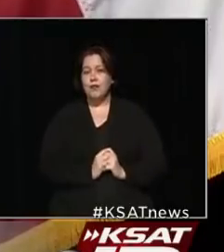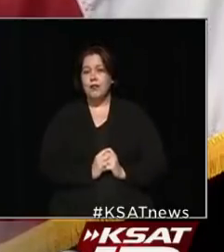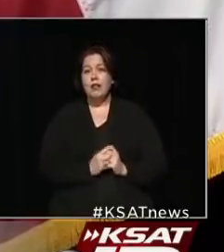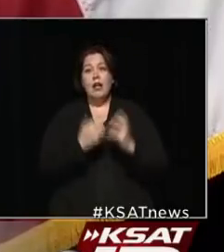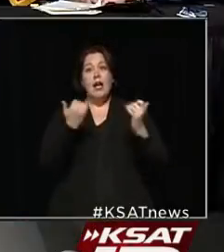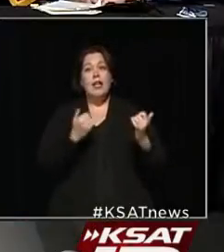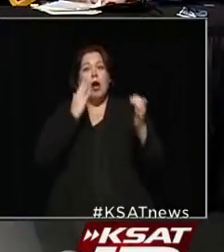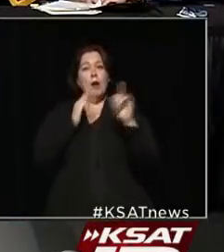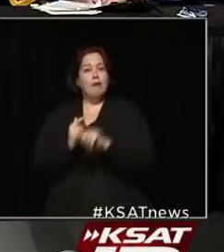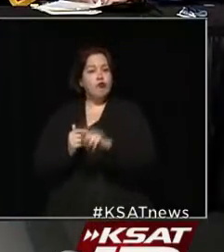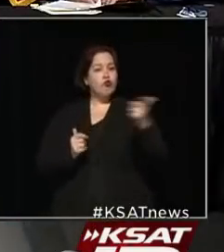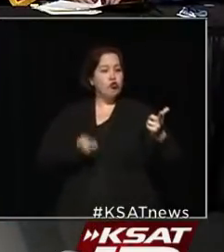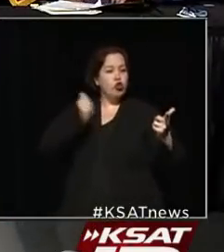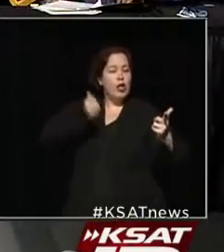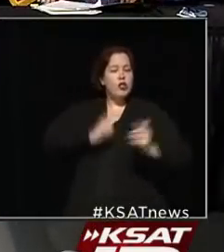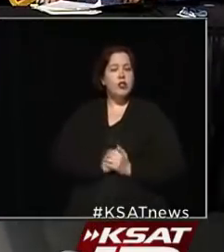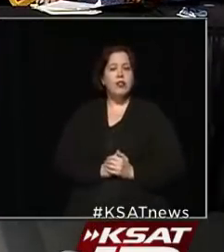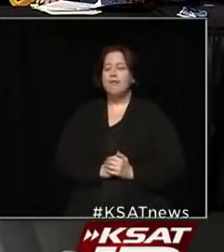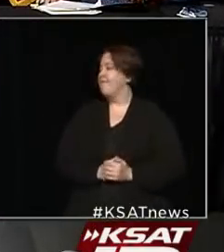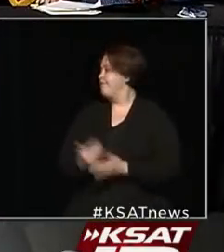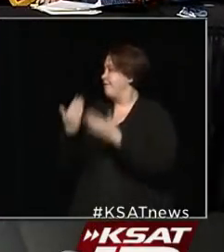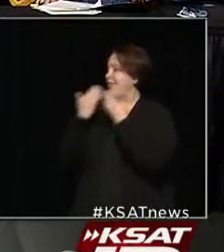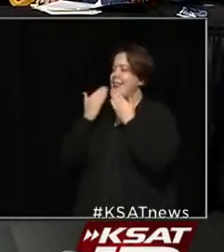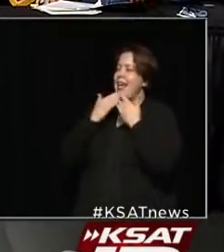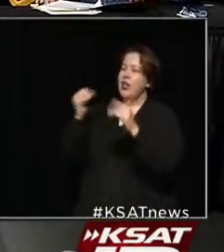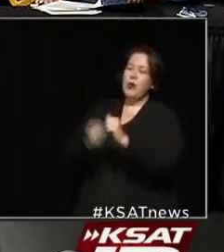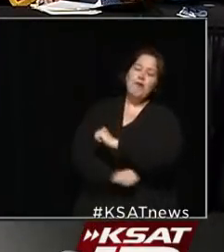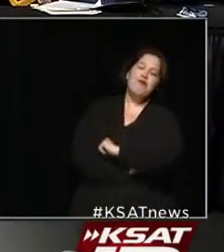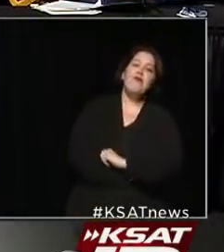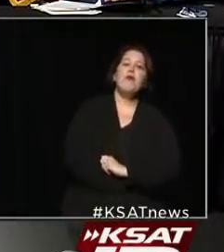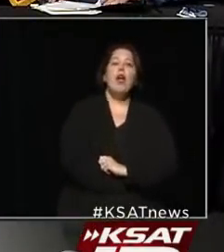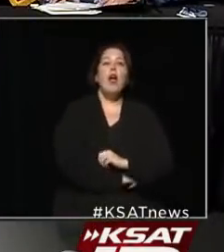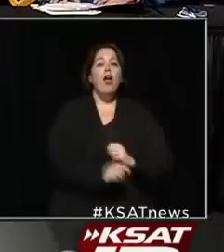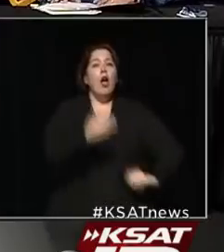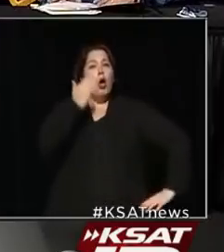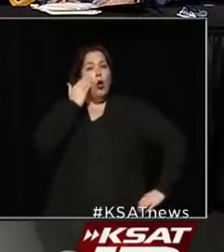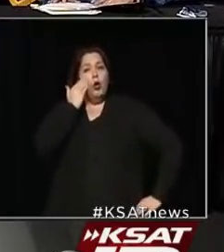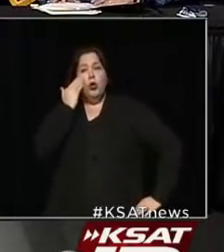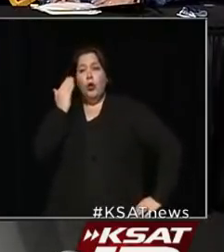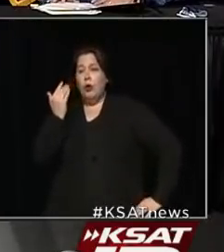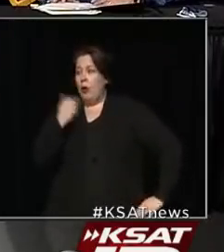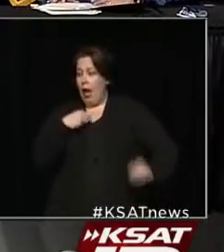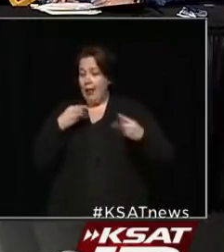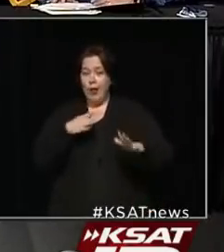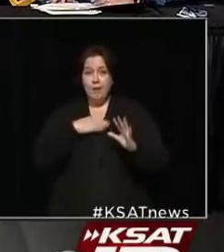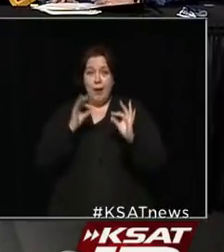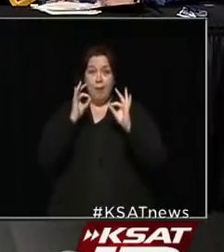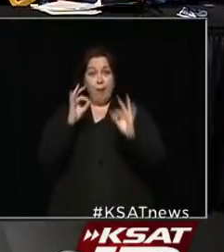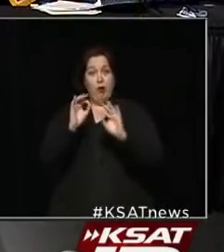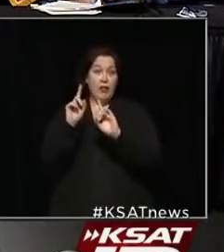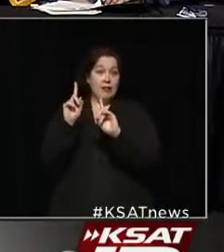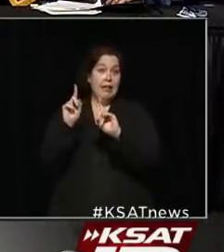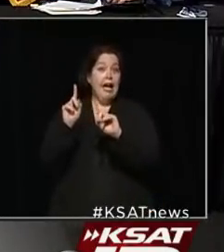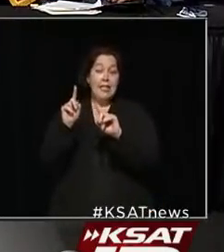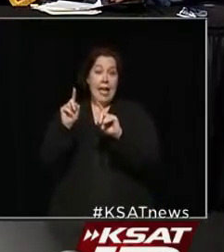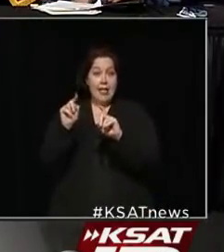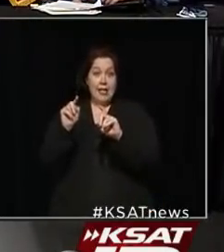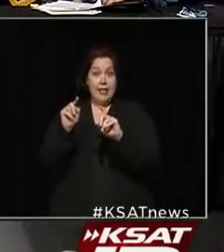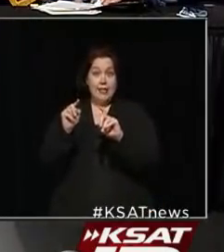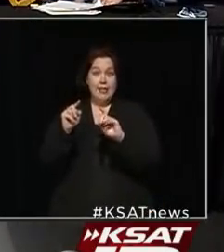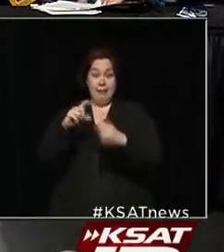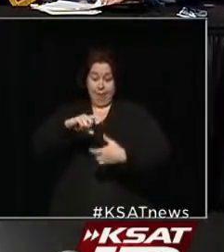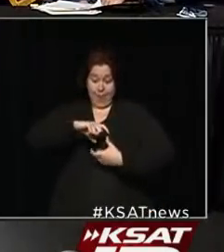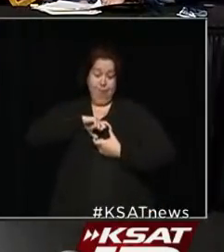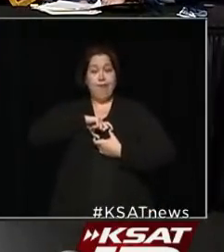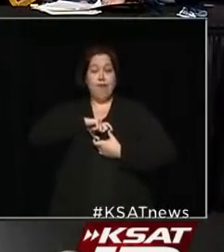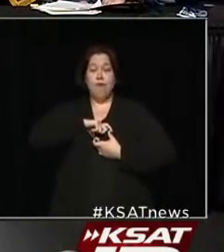I'm going to turn it over to the judge. Yeah, thanks, Colleen. You know, I lost my perfect attendance button,